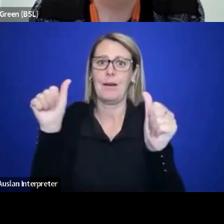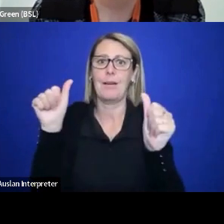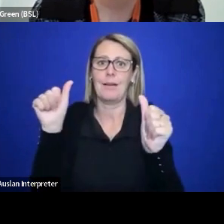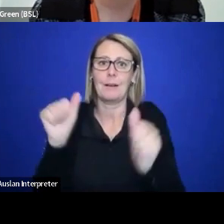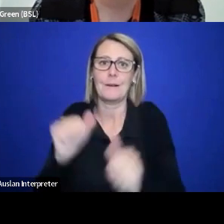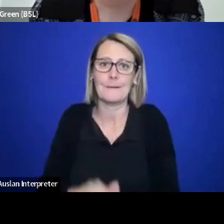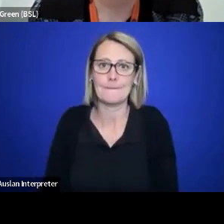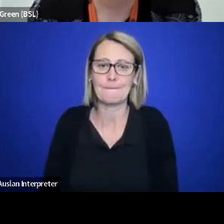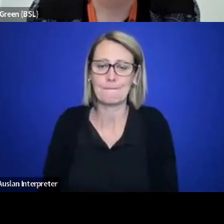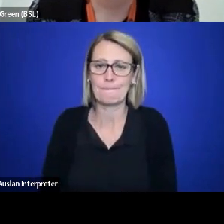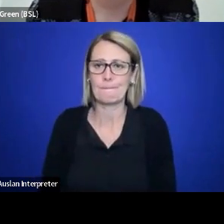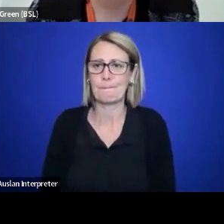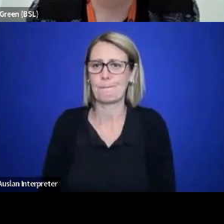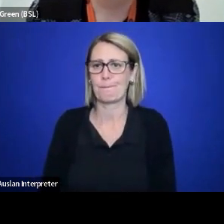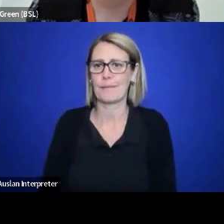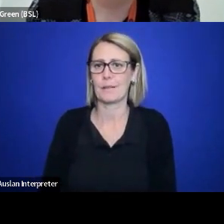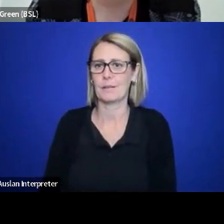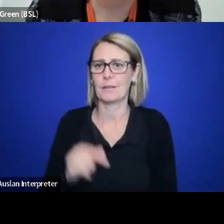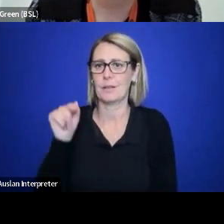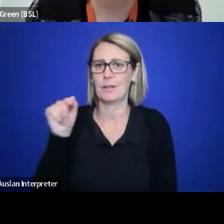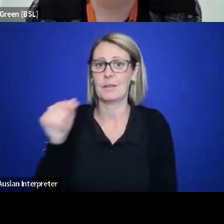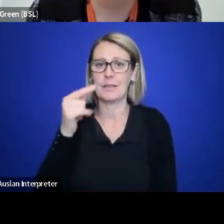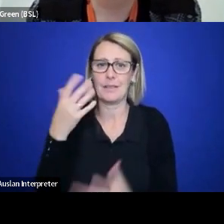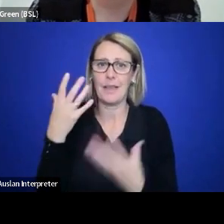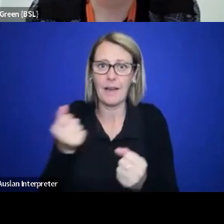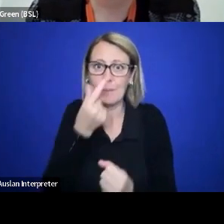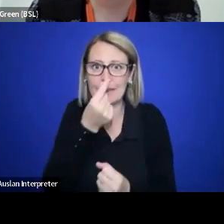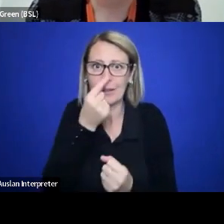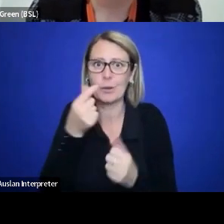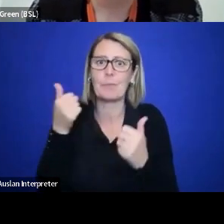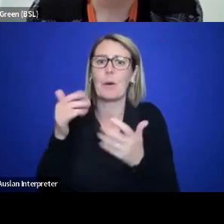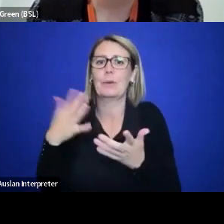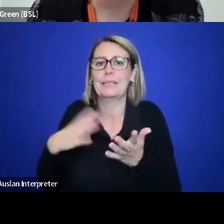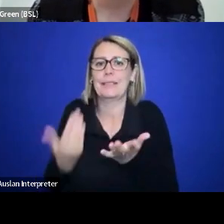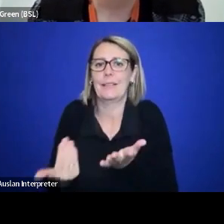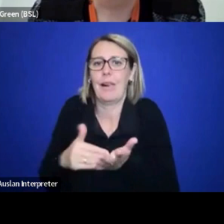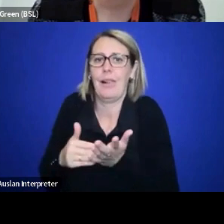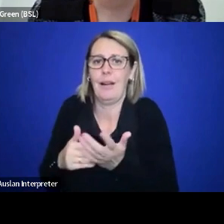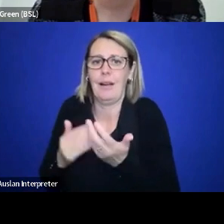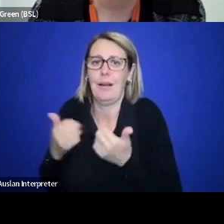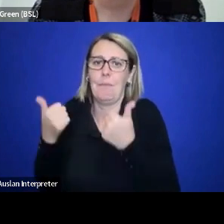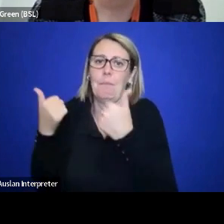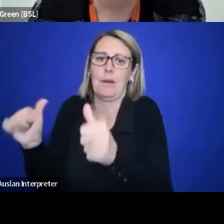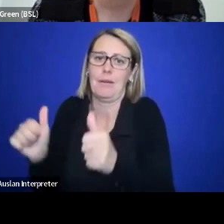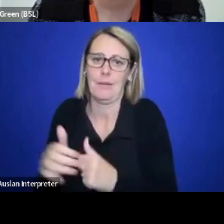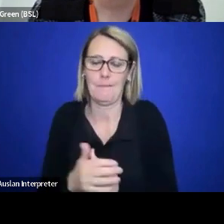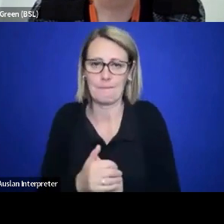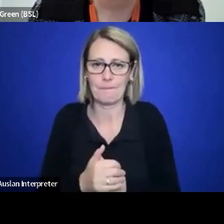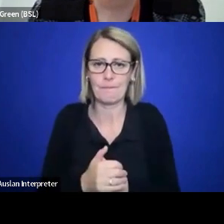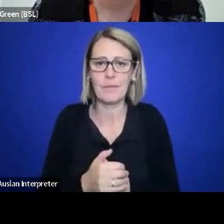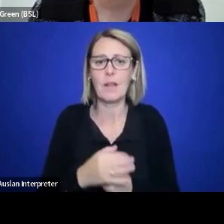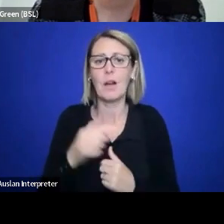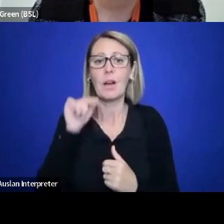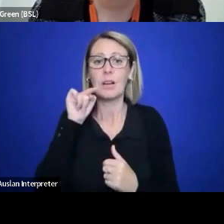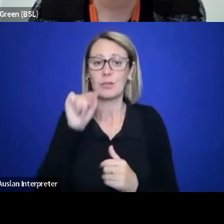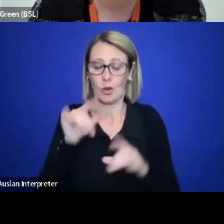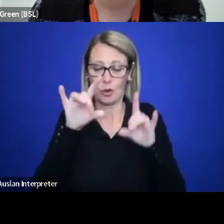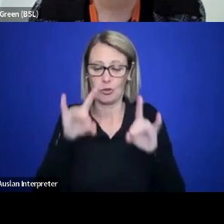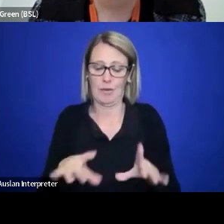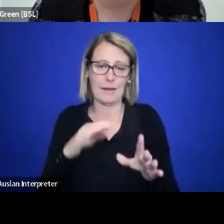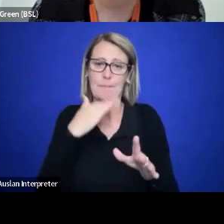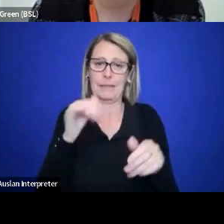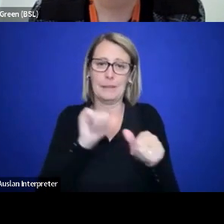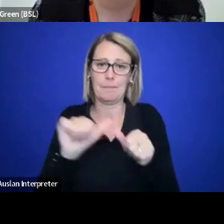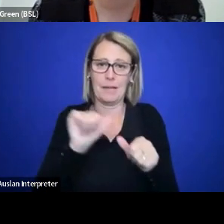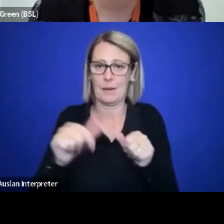said earlier, on their incredible potential. And Australia as a nation is infinitely better off as